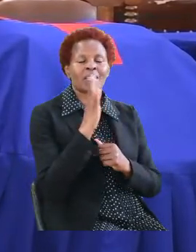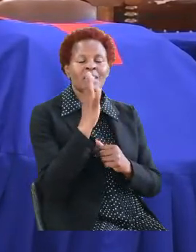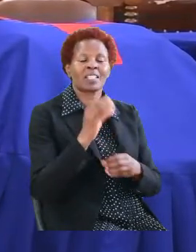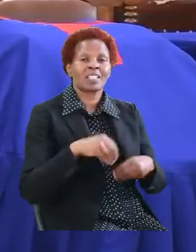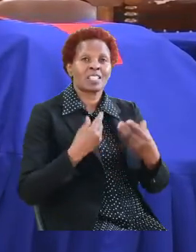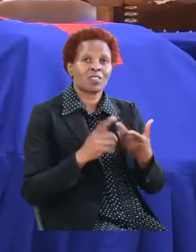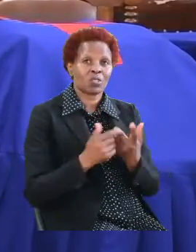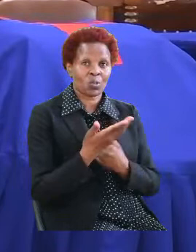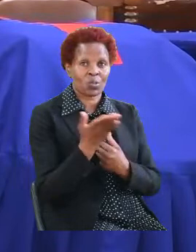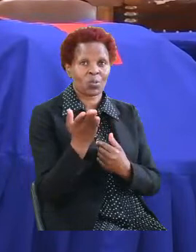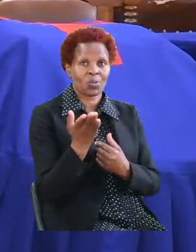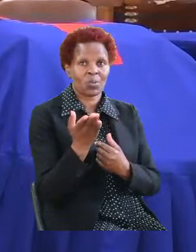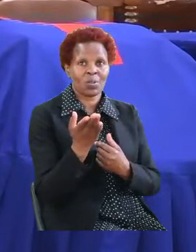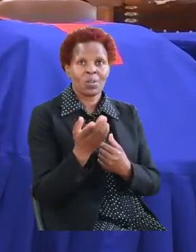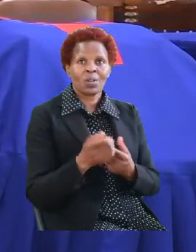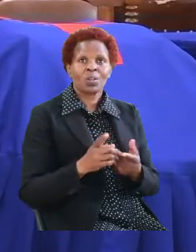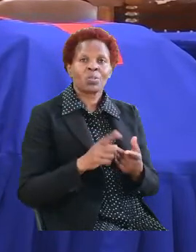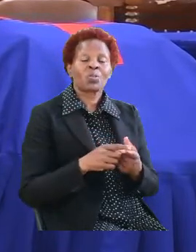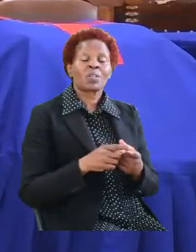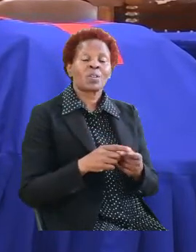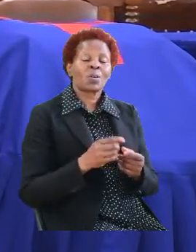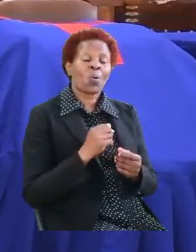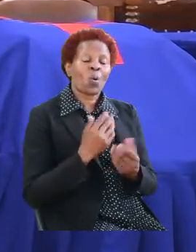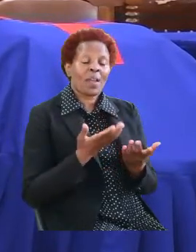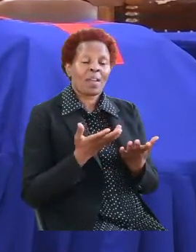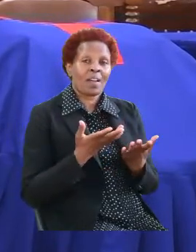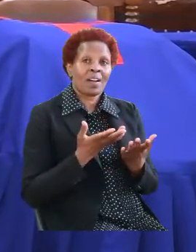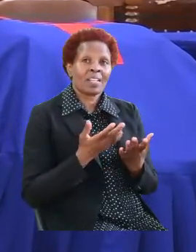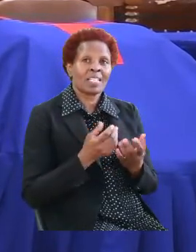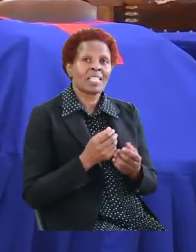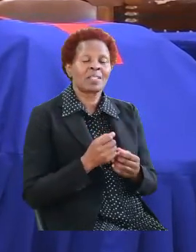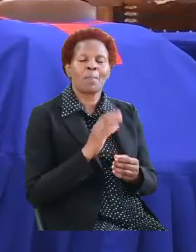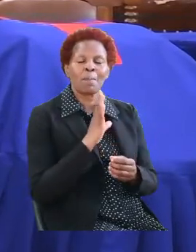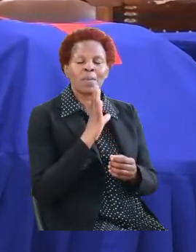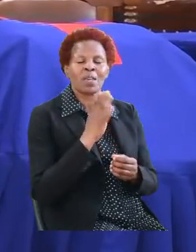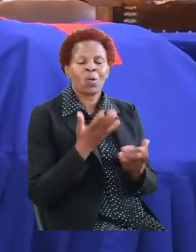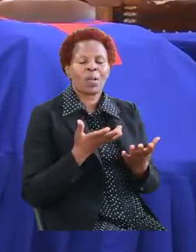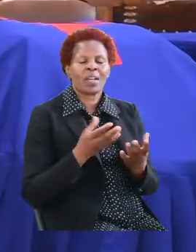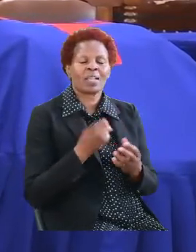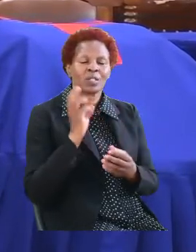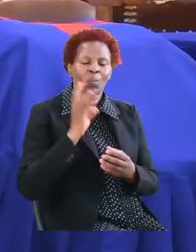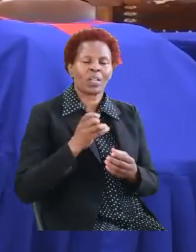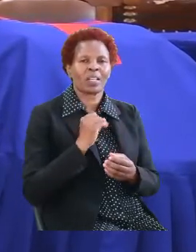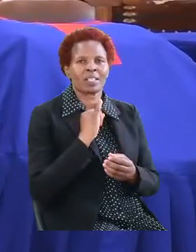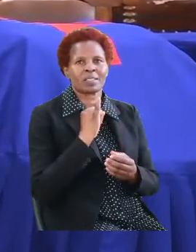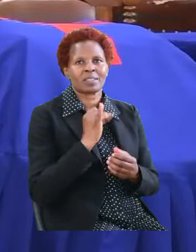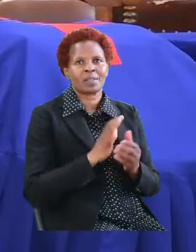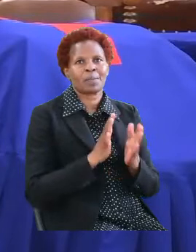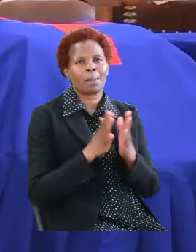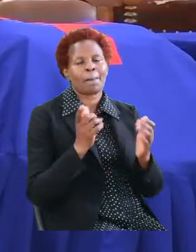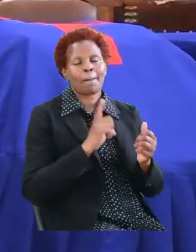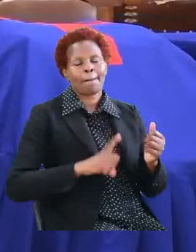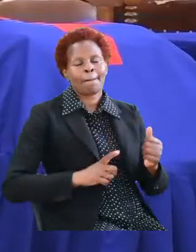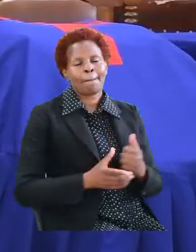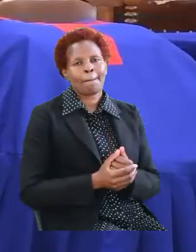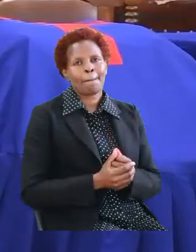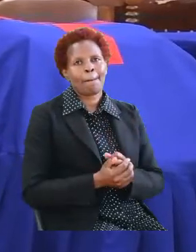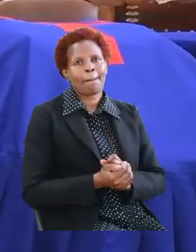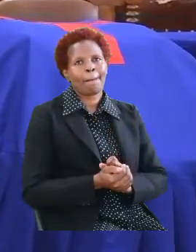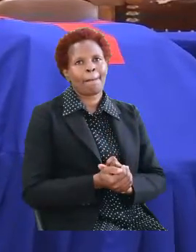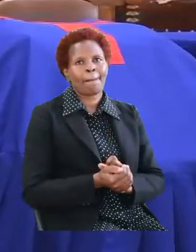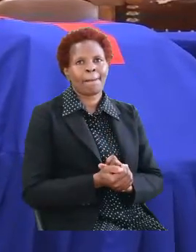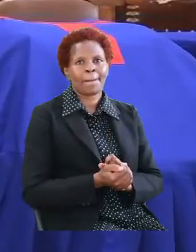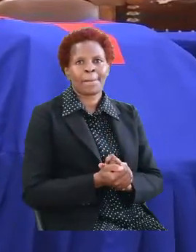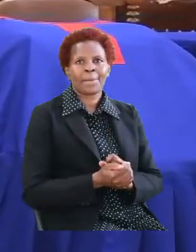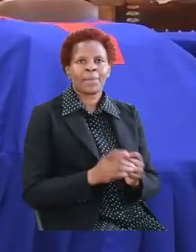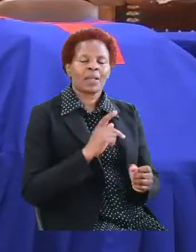you until you get where he wants you to get. Praise the name of the Lord. Bwana Yesu asifiwe. And